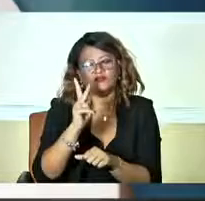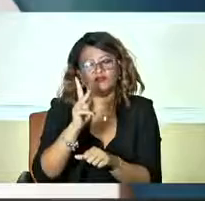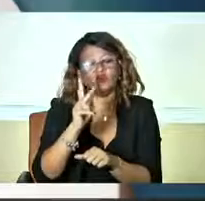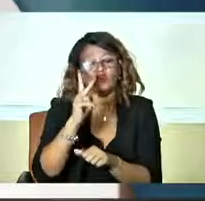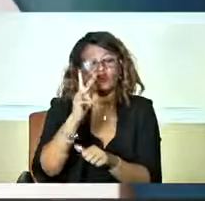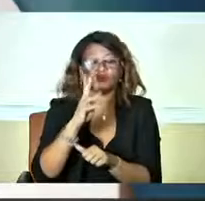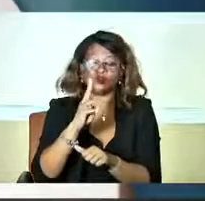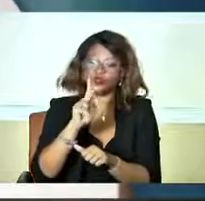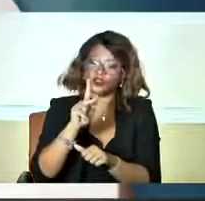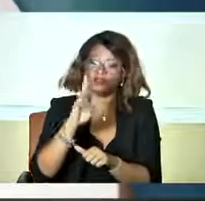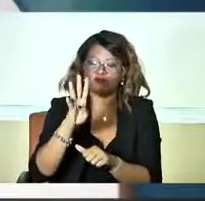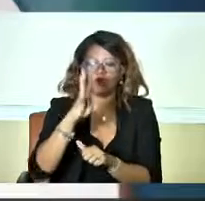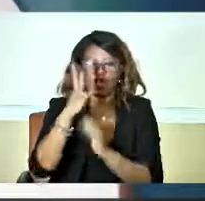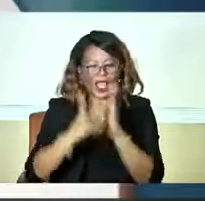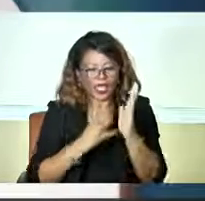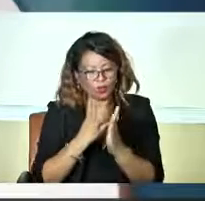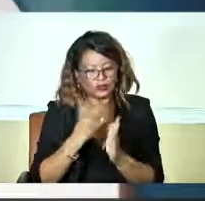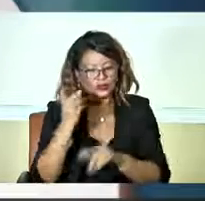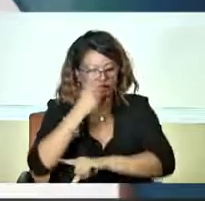day, 7 days a week.